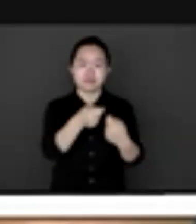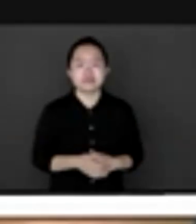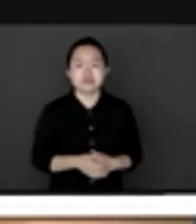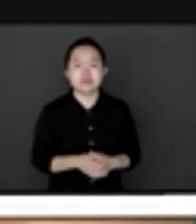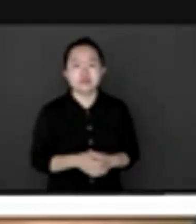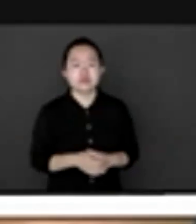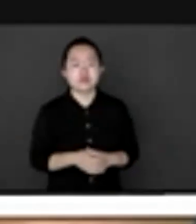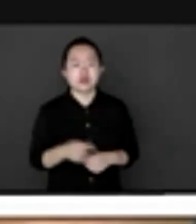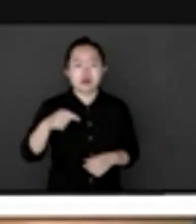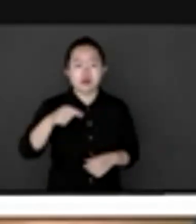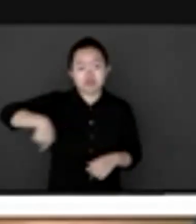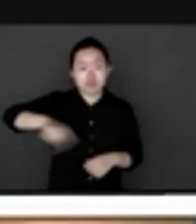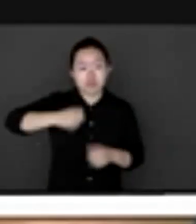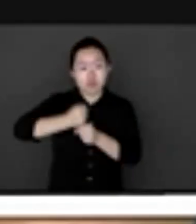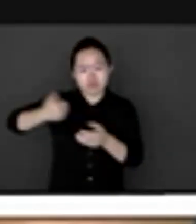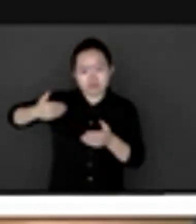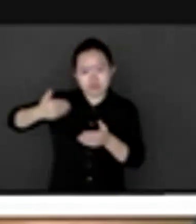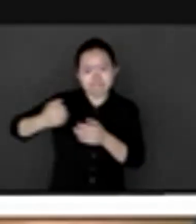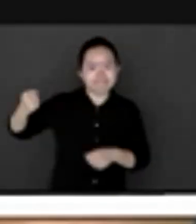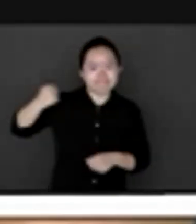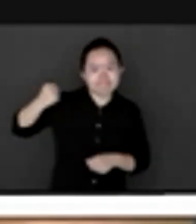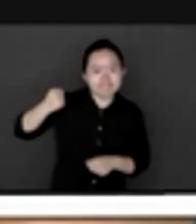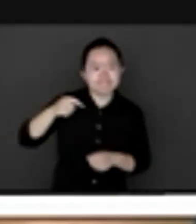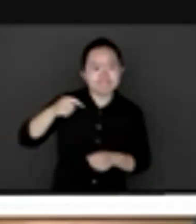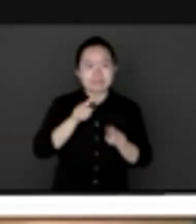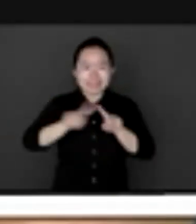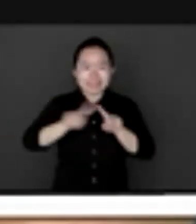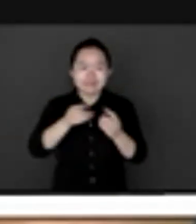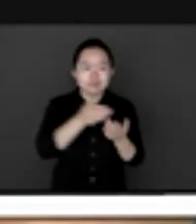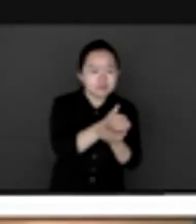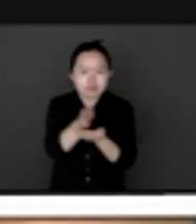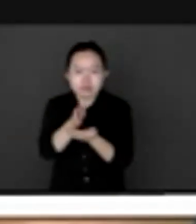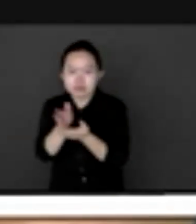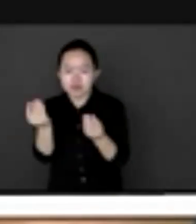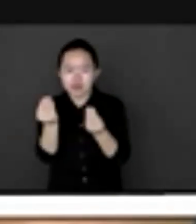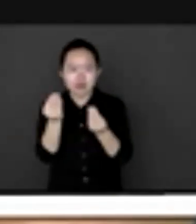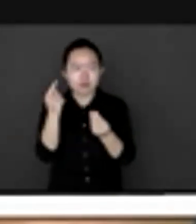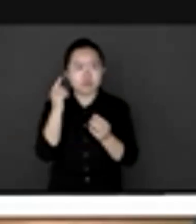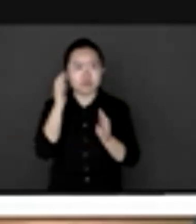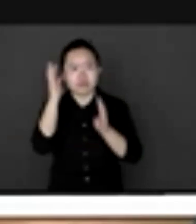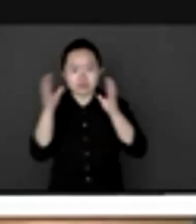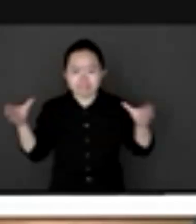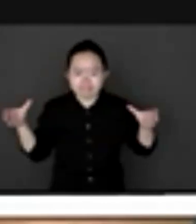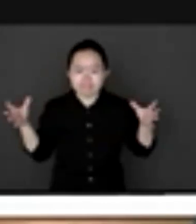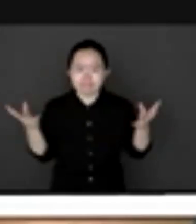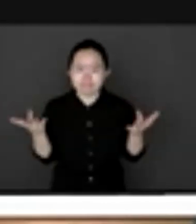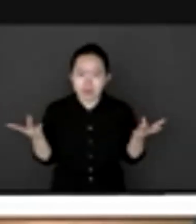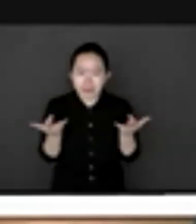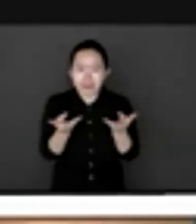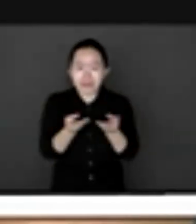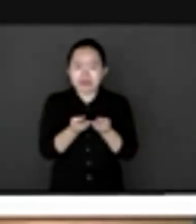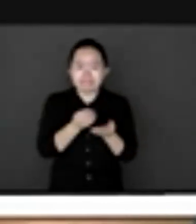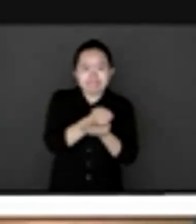the top of the management of the executive board of the university. And we wanted to